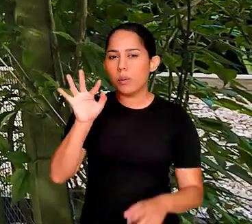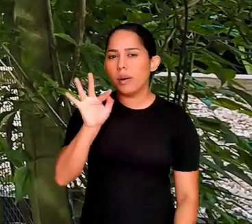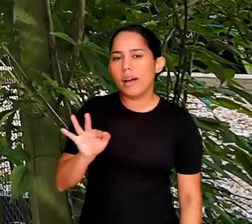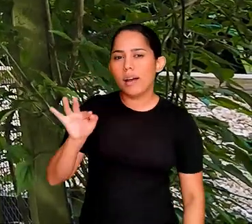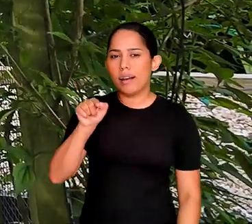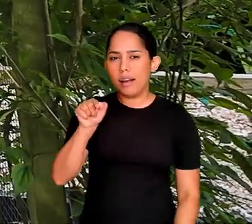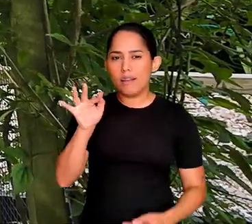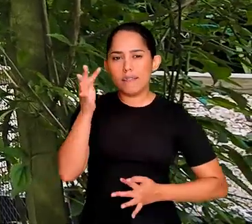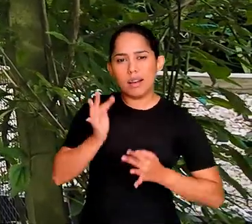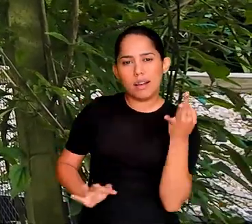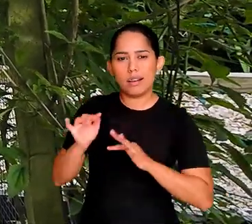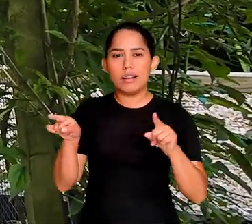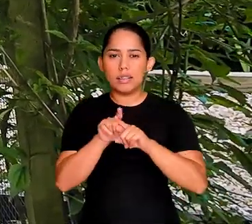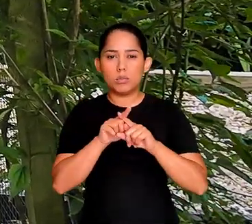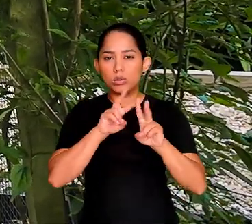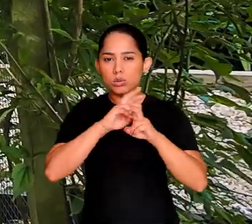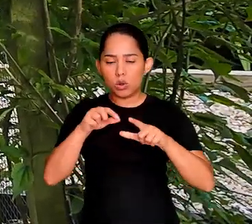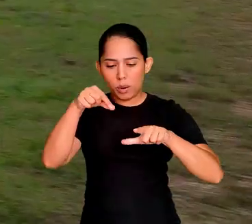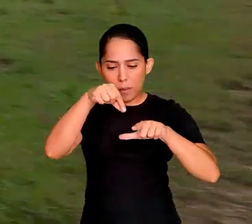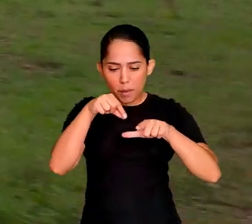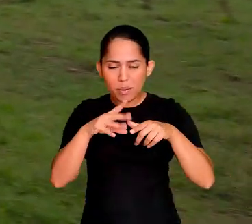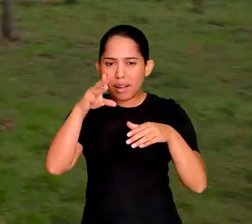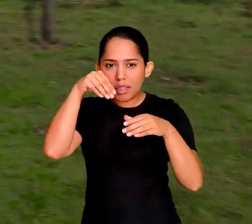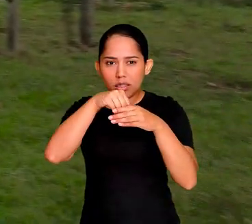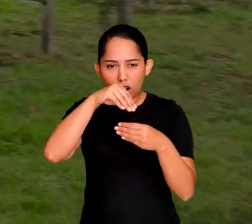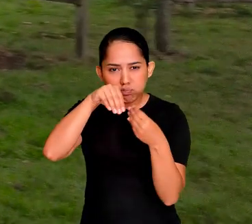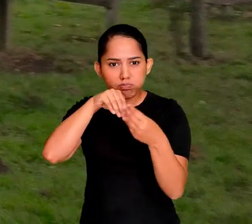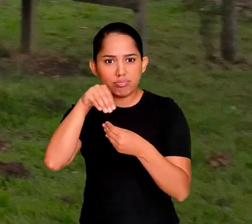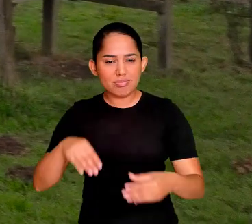grapevine physiology and grape composition.